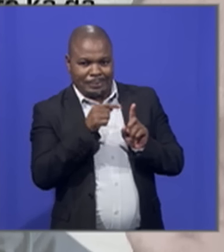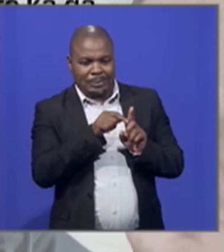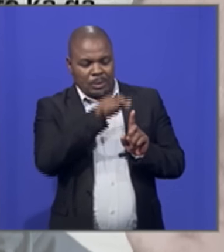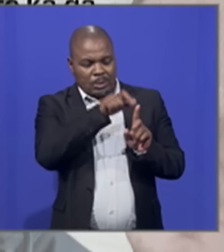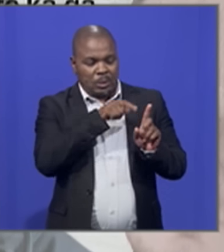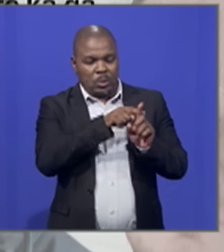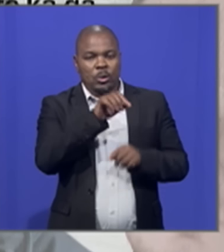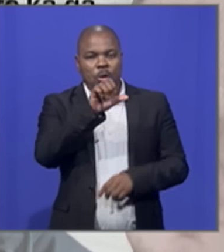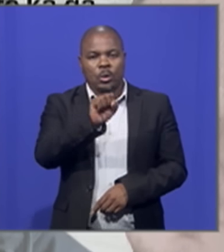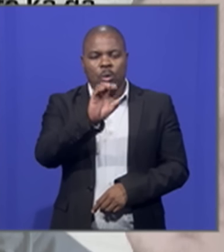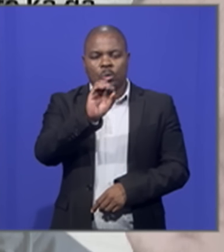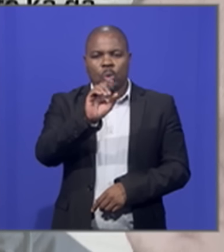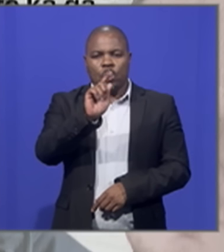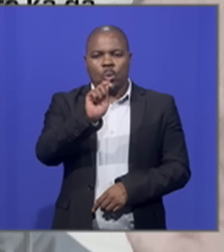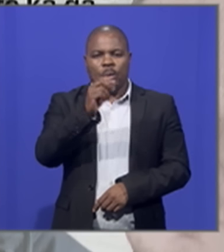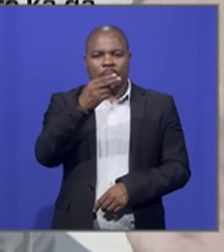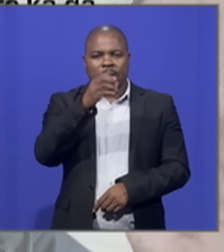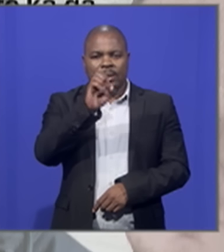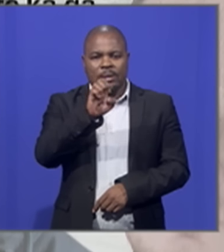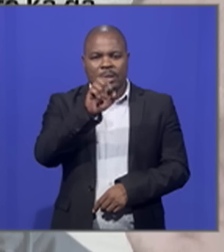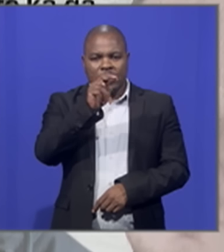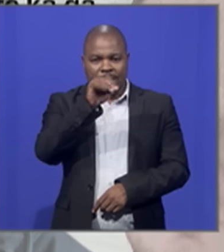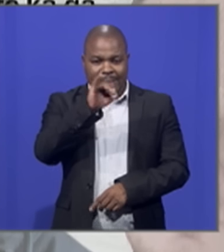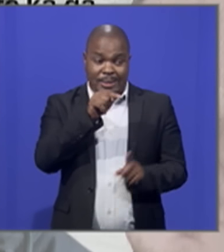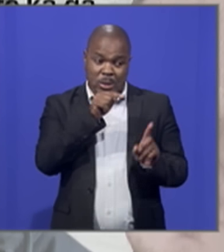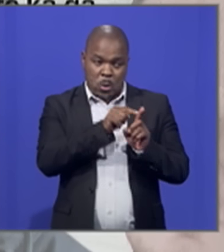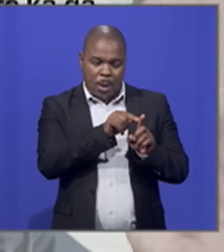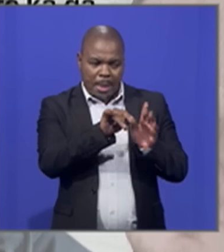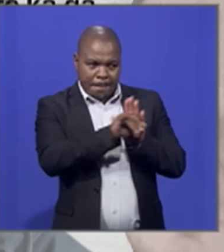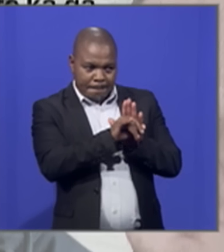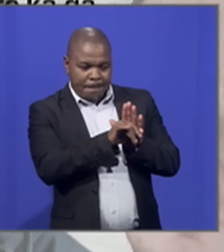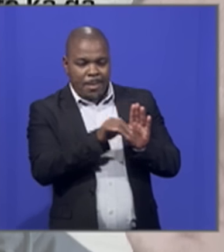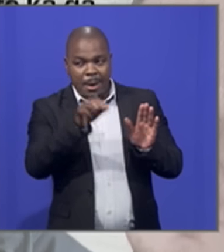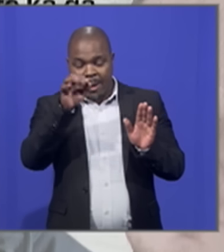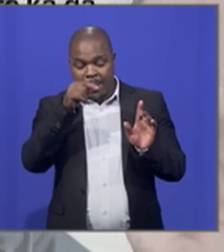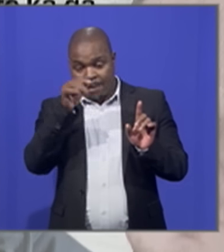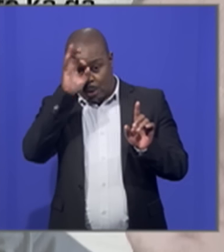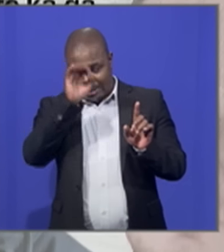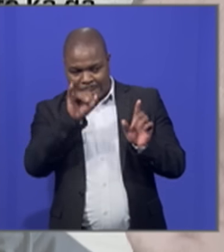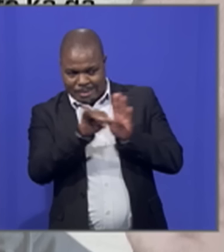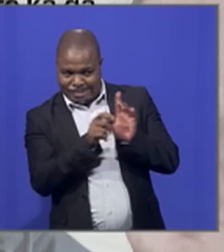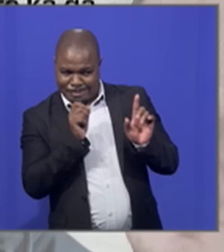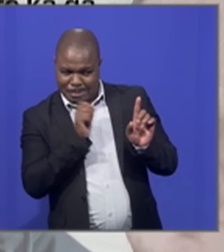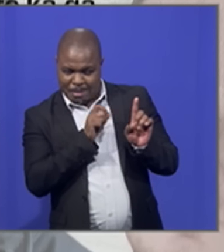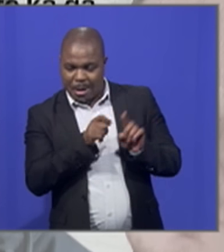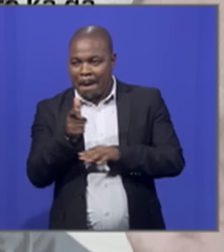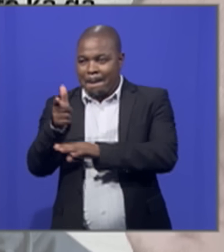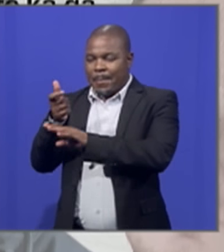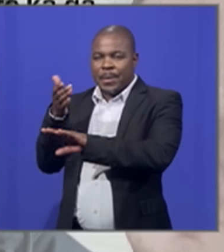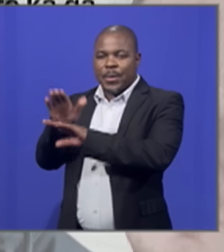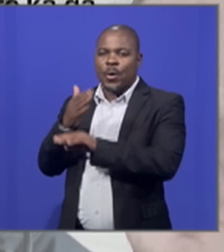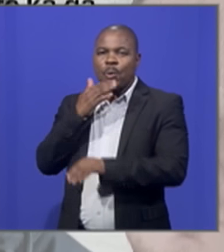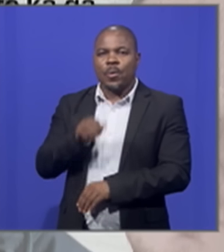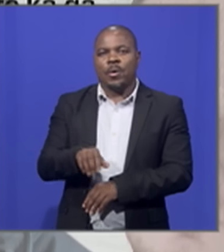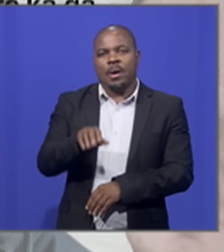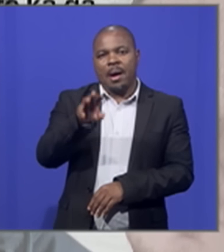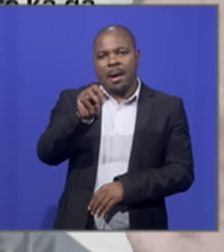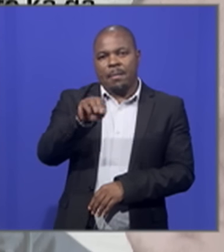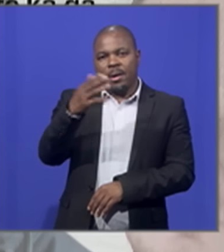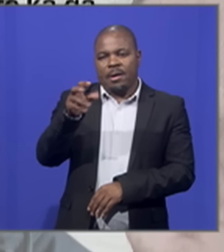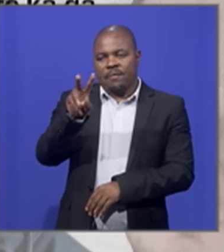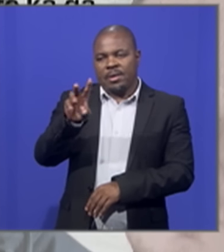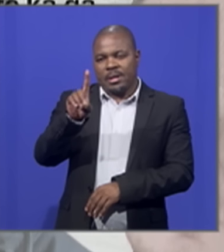Madiphandile Sotheni yo a hlahlilwego ke sephodisa sa Afrika Borwa a bolaile Marius van der Merwe gape